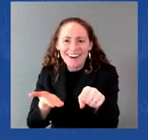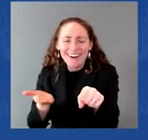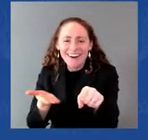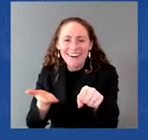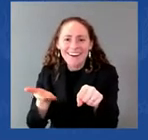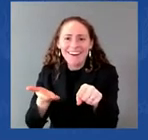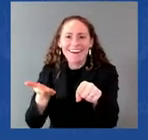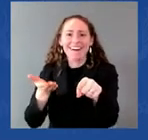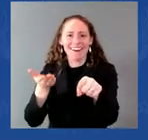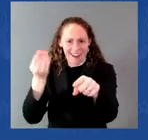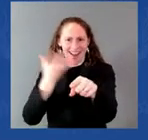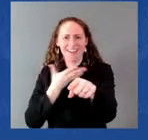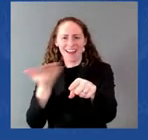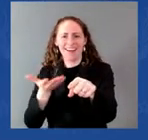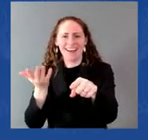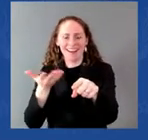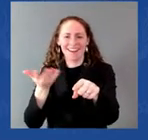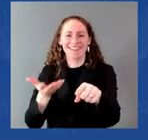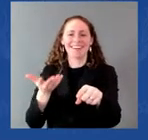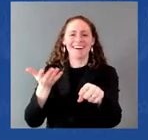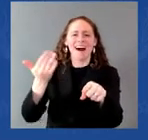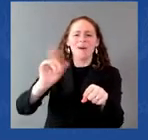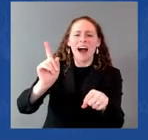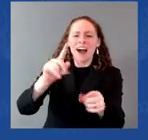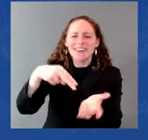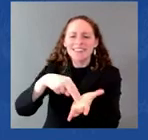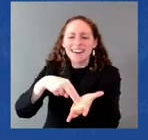Thank you. Thank you.